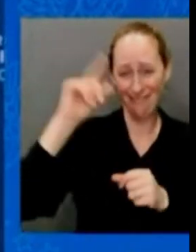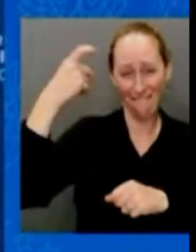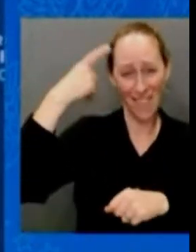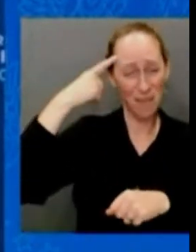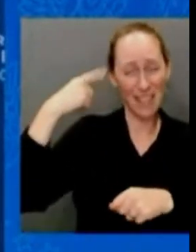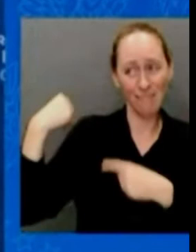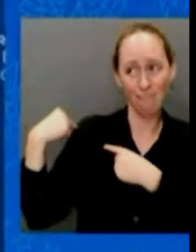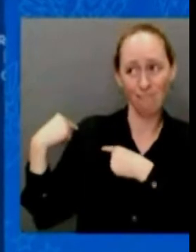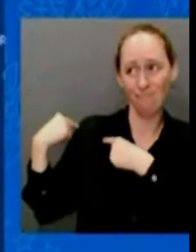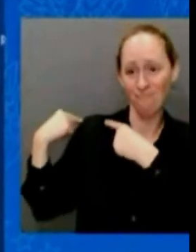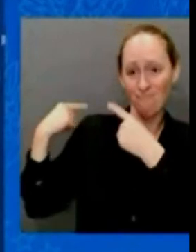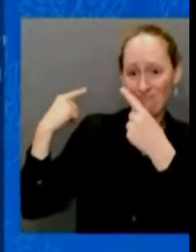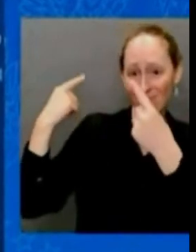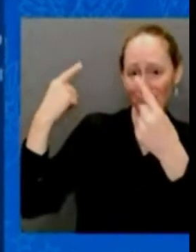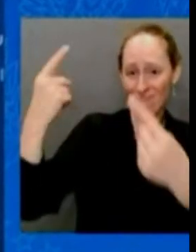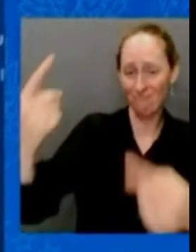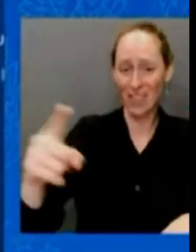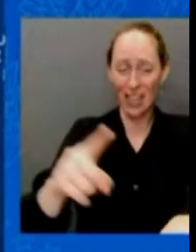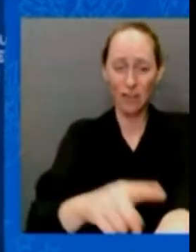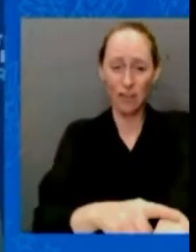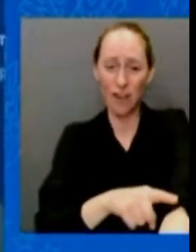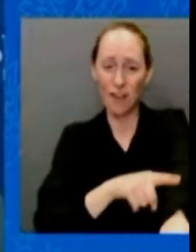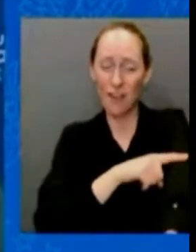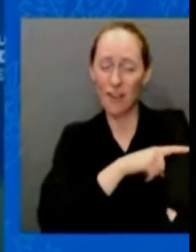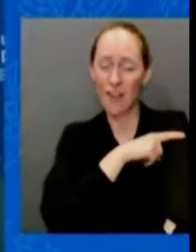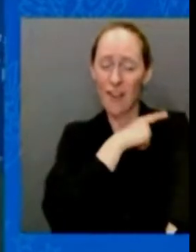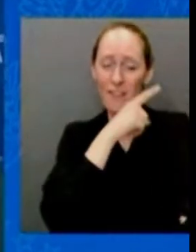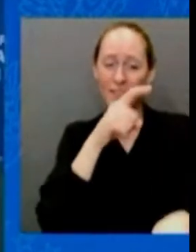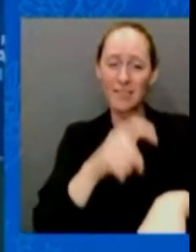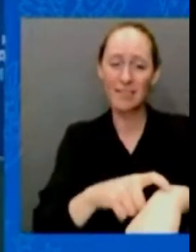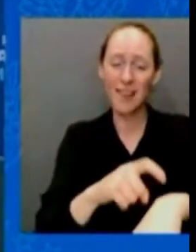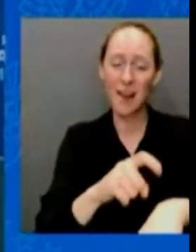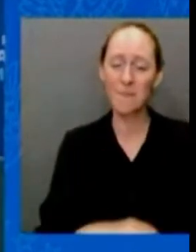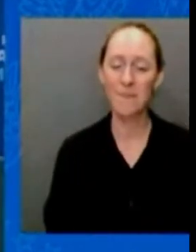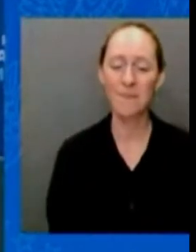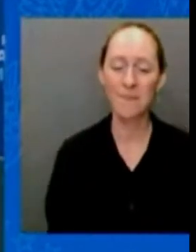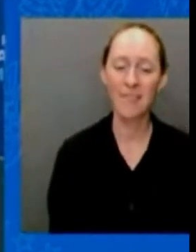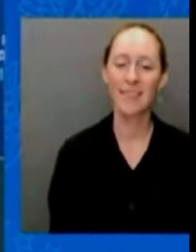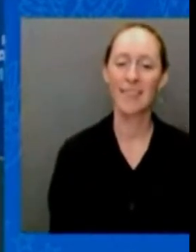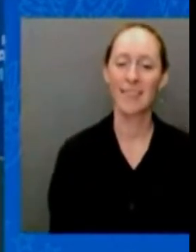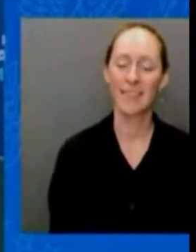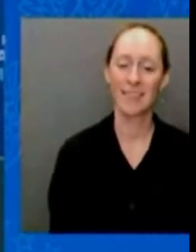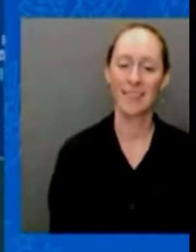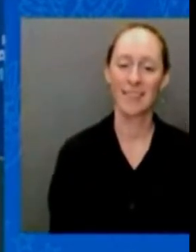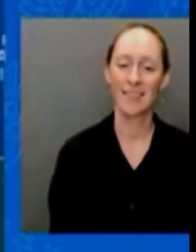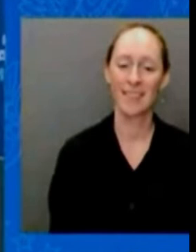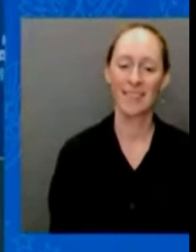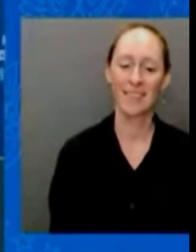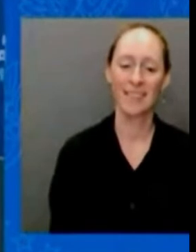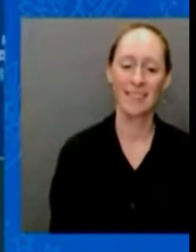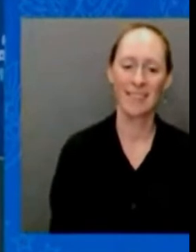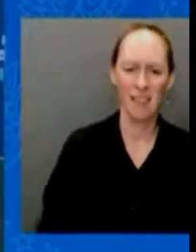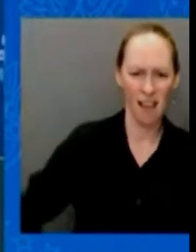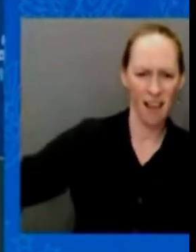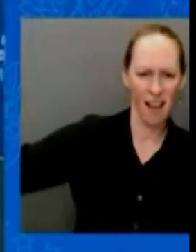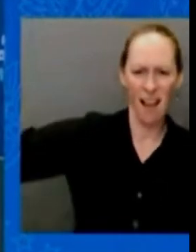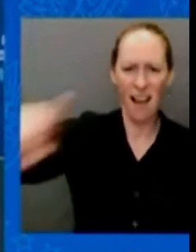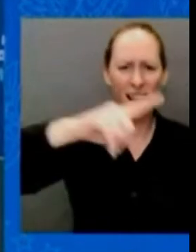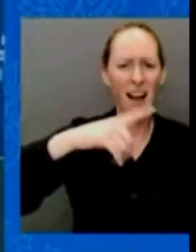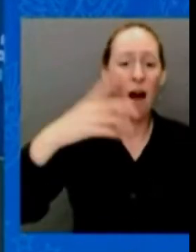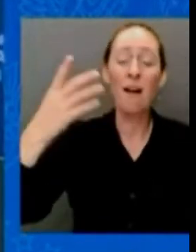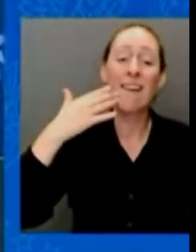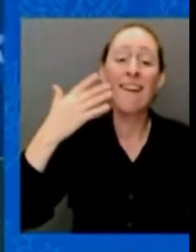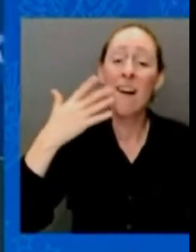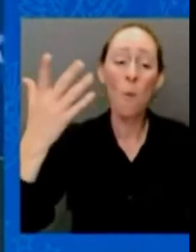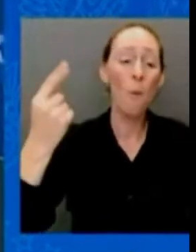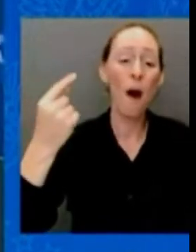major nation that wouldn't trade places with the President of the United States in a heartbeat. Not a joke. Think about it. Not a